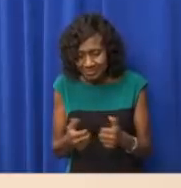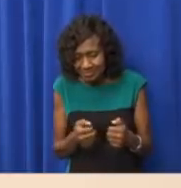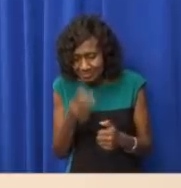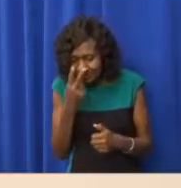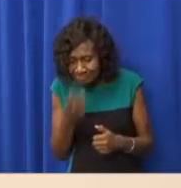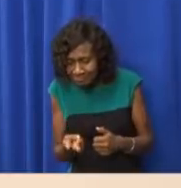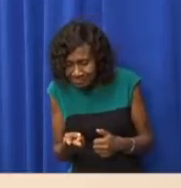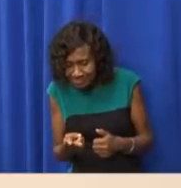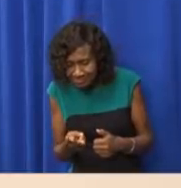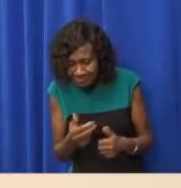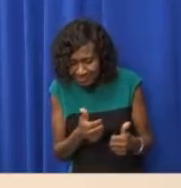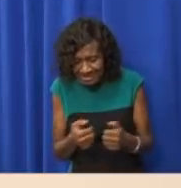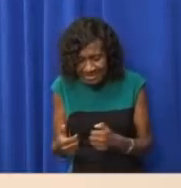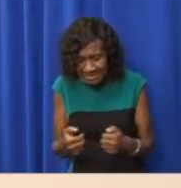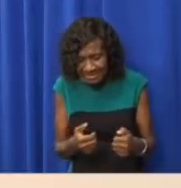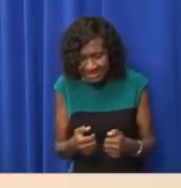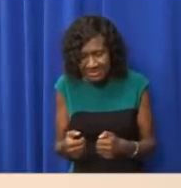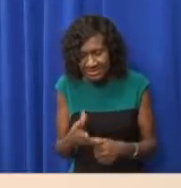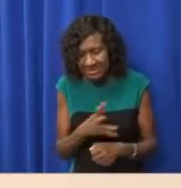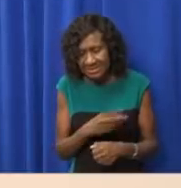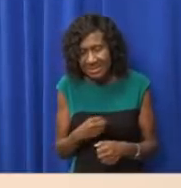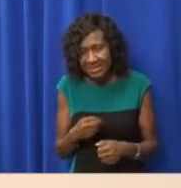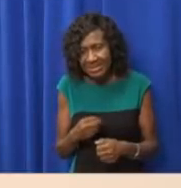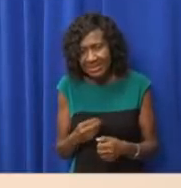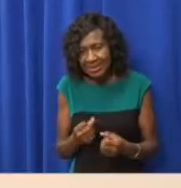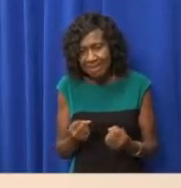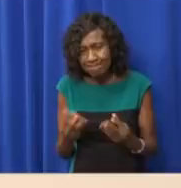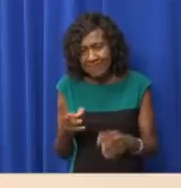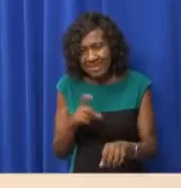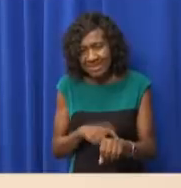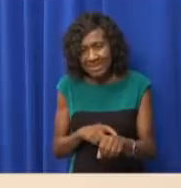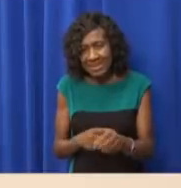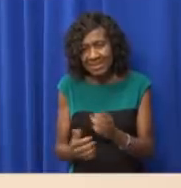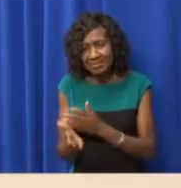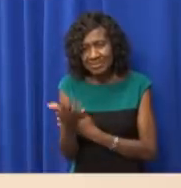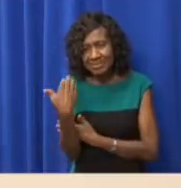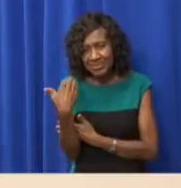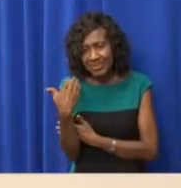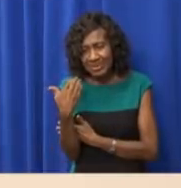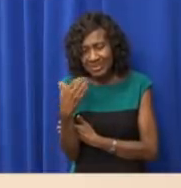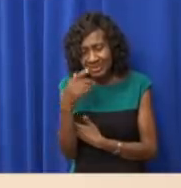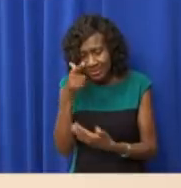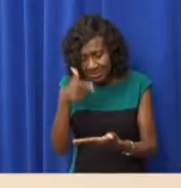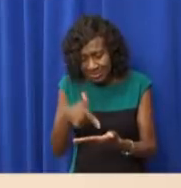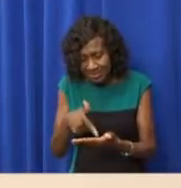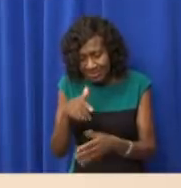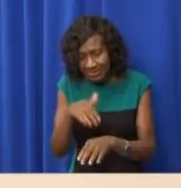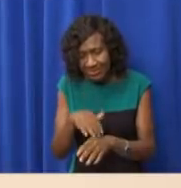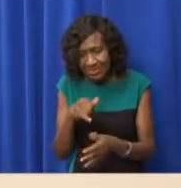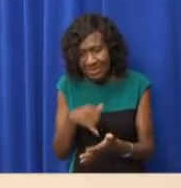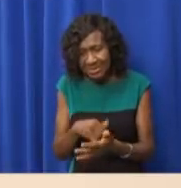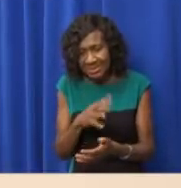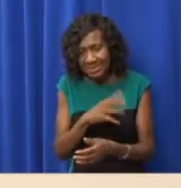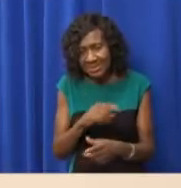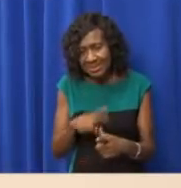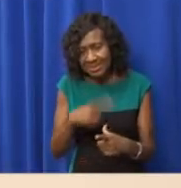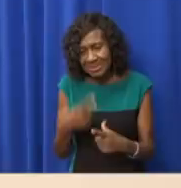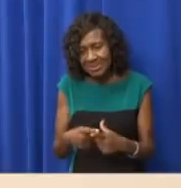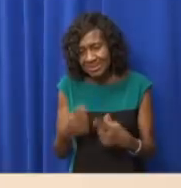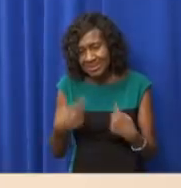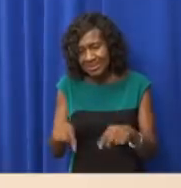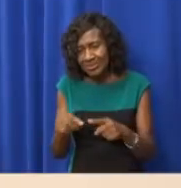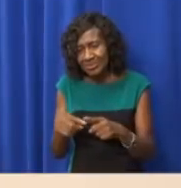that are there. I spend most mornings at home dealing with that, and then I come into the office